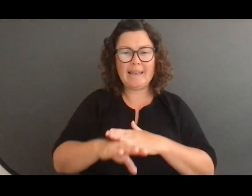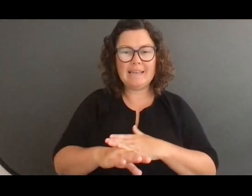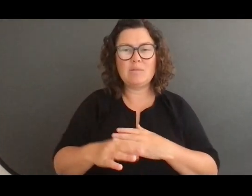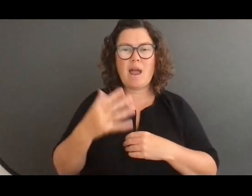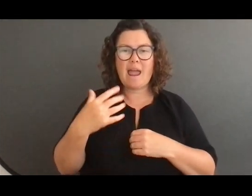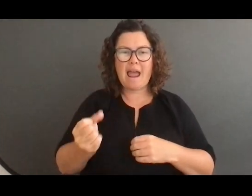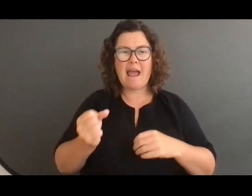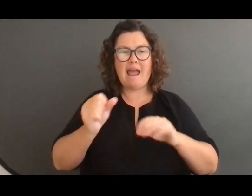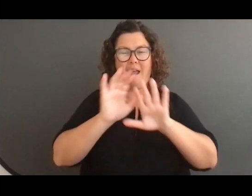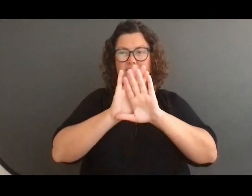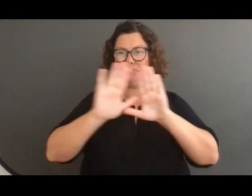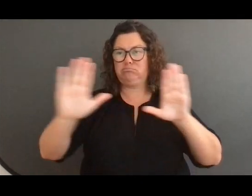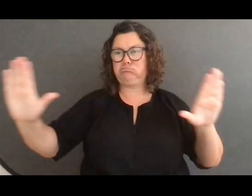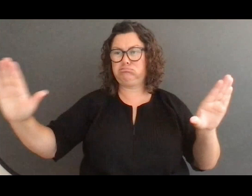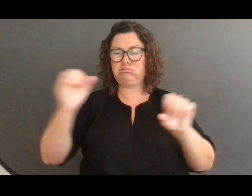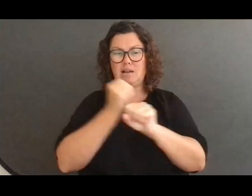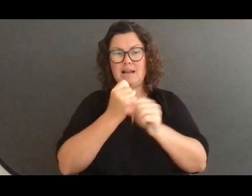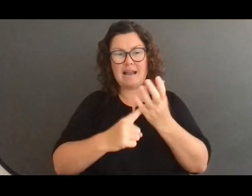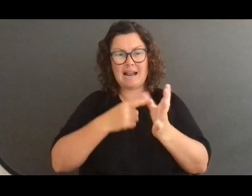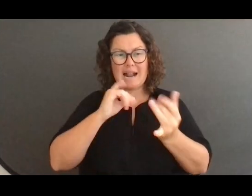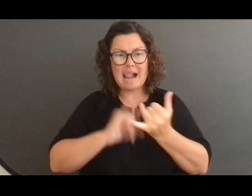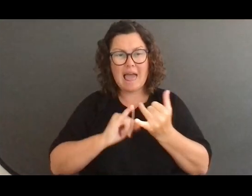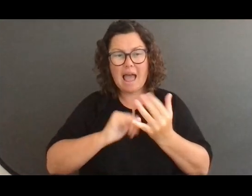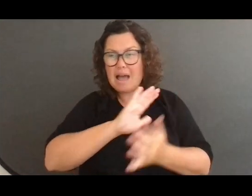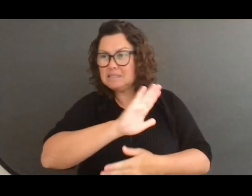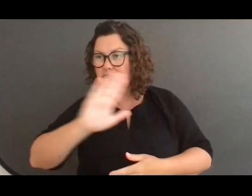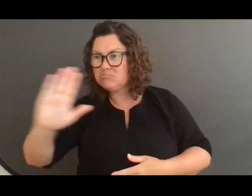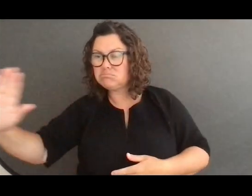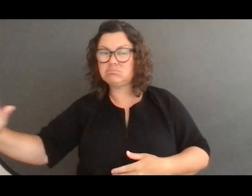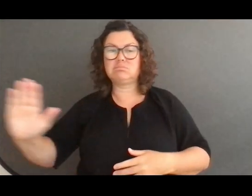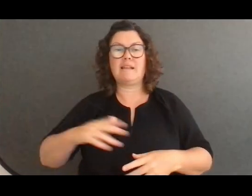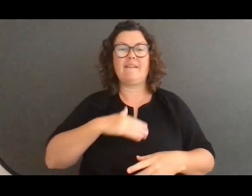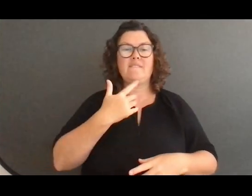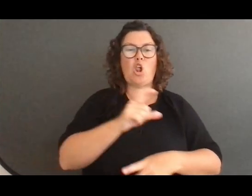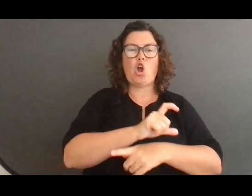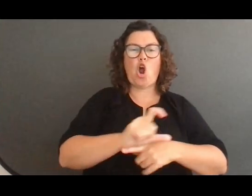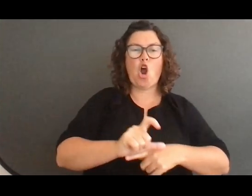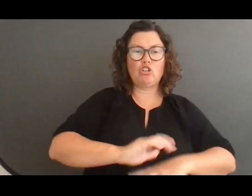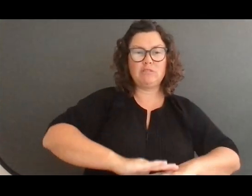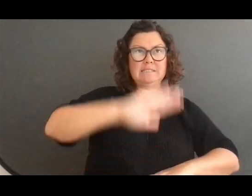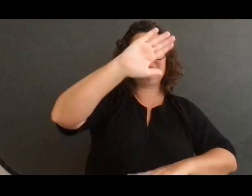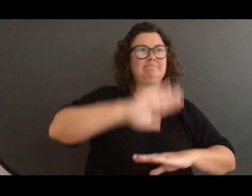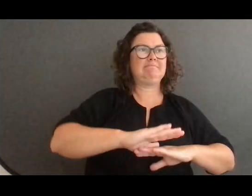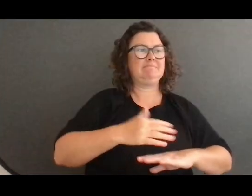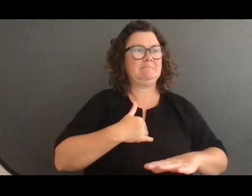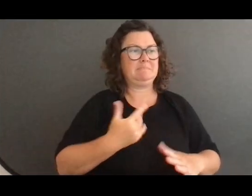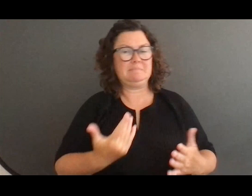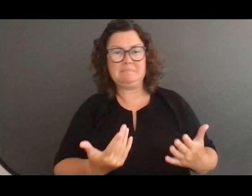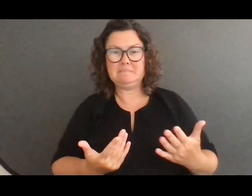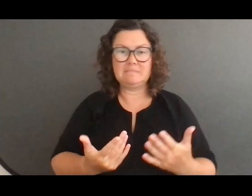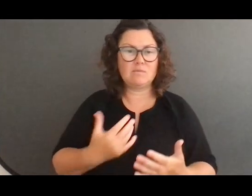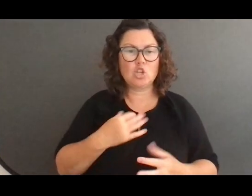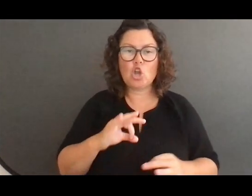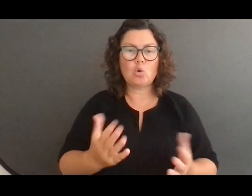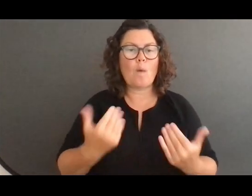seem fortress-like. Around 4 tangata whenua artists also said that although they personally felt very welcome and comfortable in the